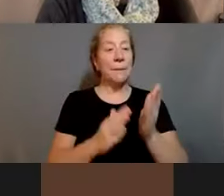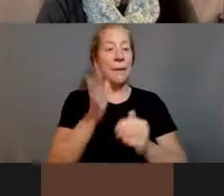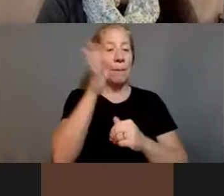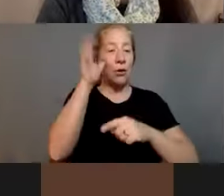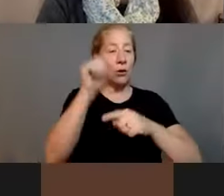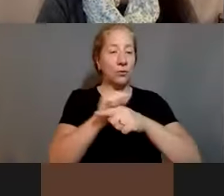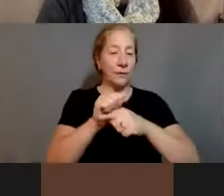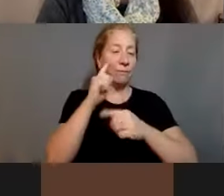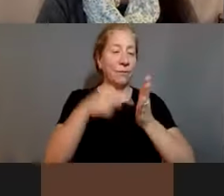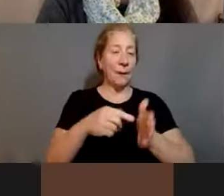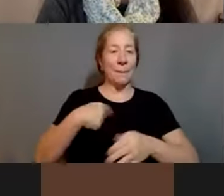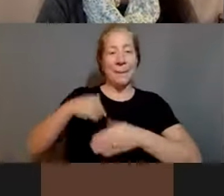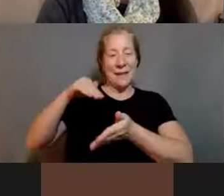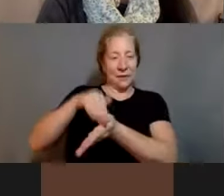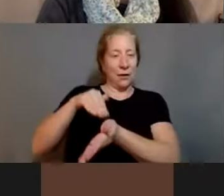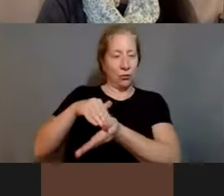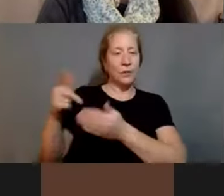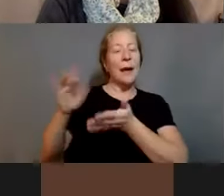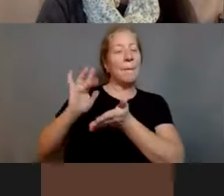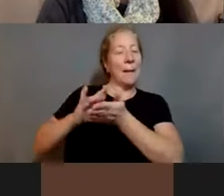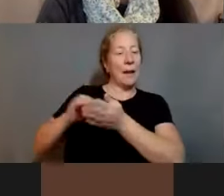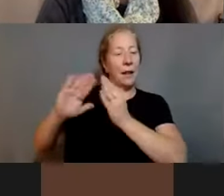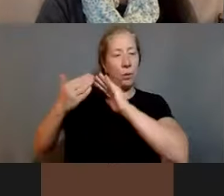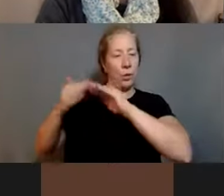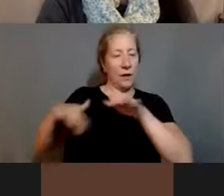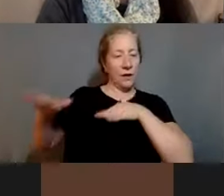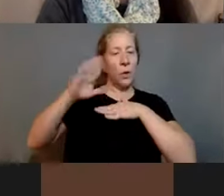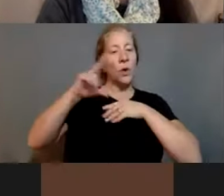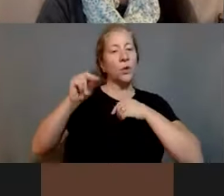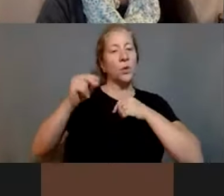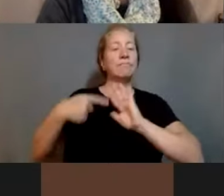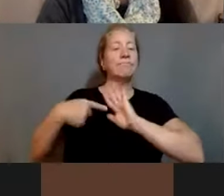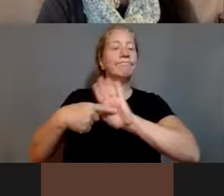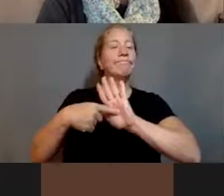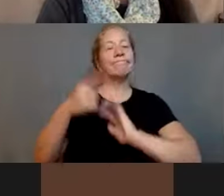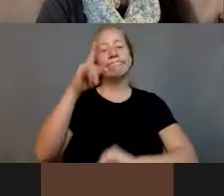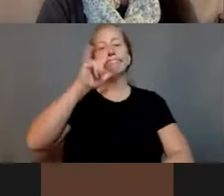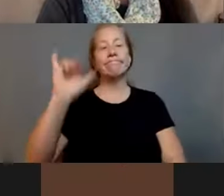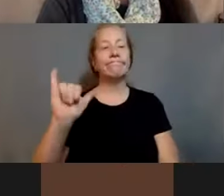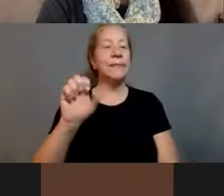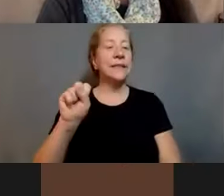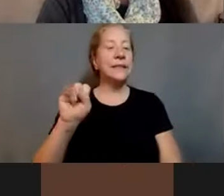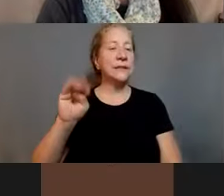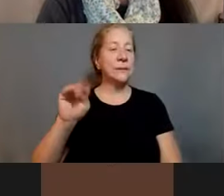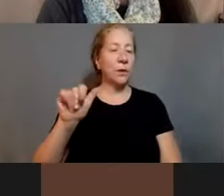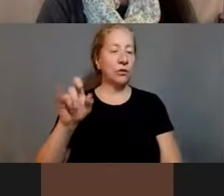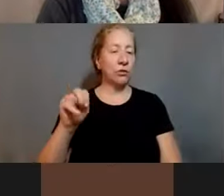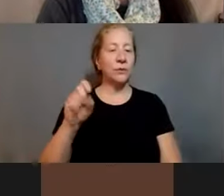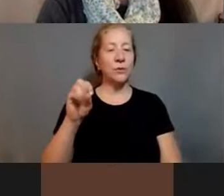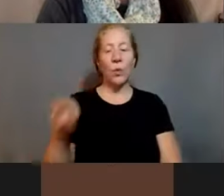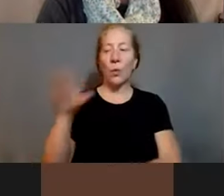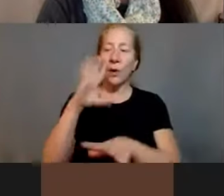have colleagues in the medical field, they do simulation trainings, right? So they role